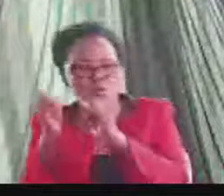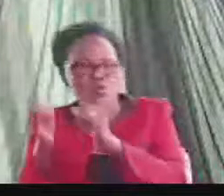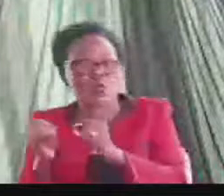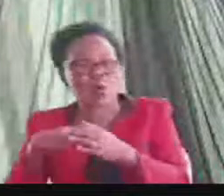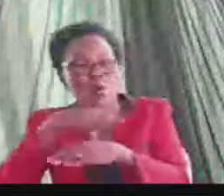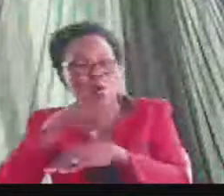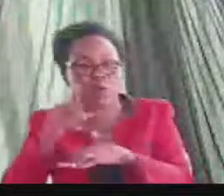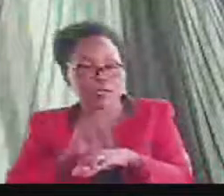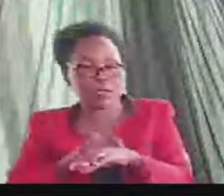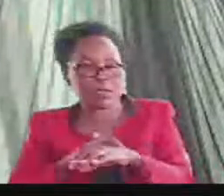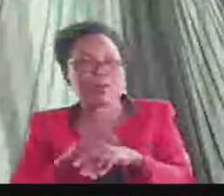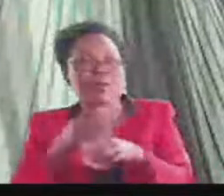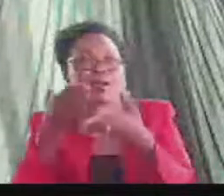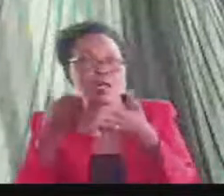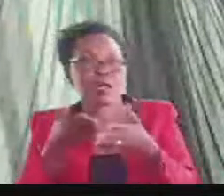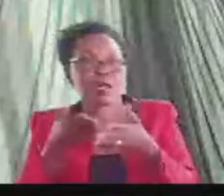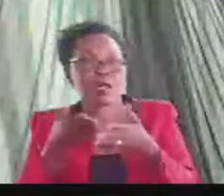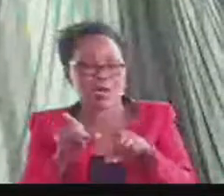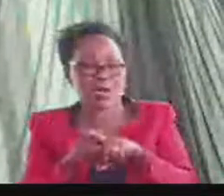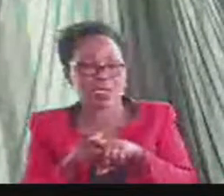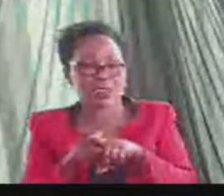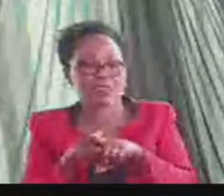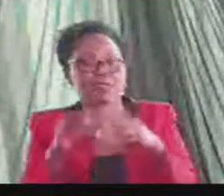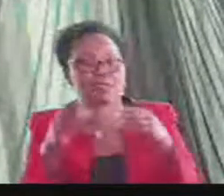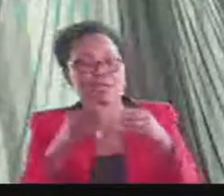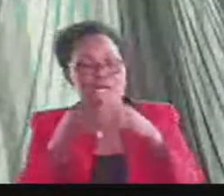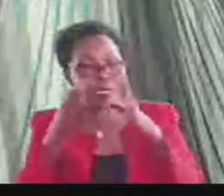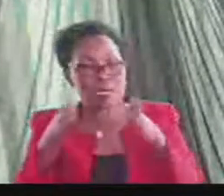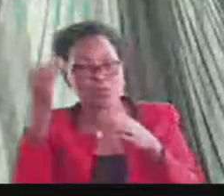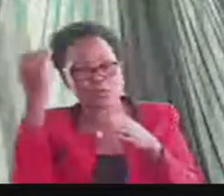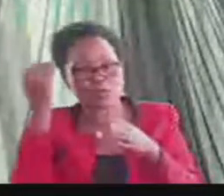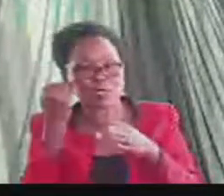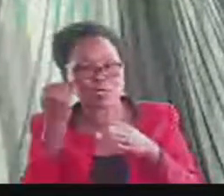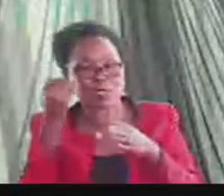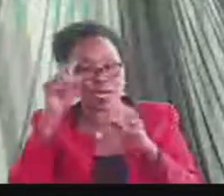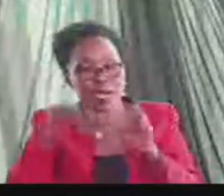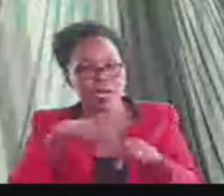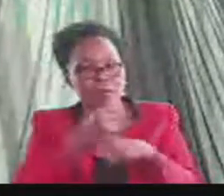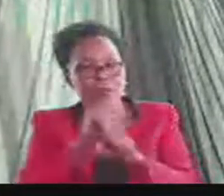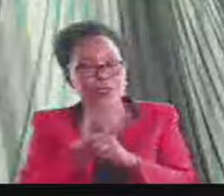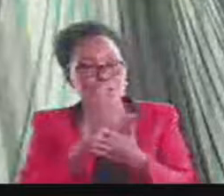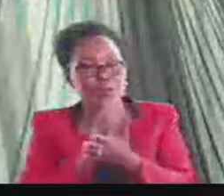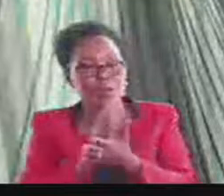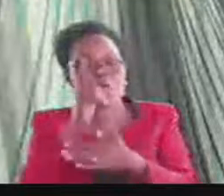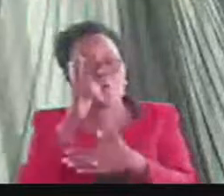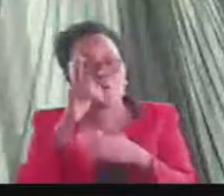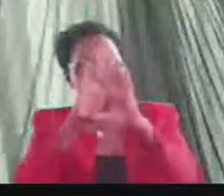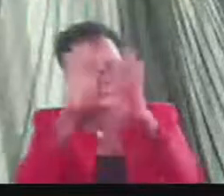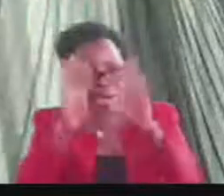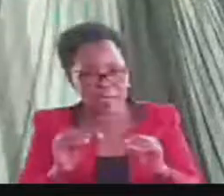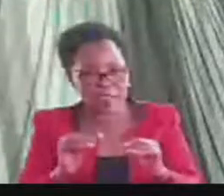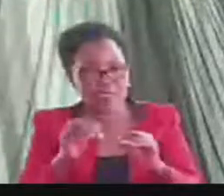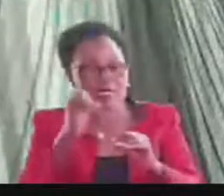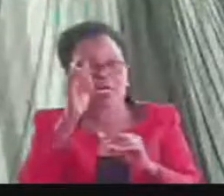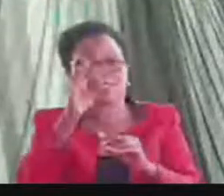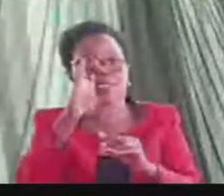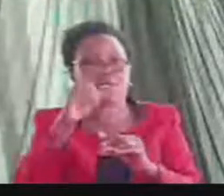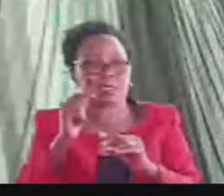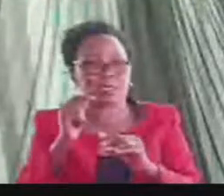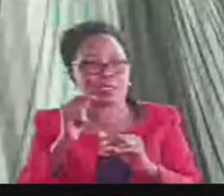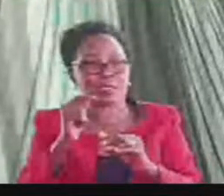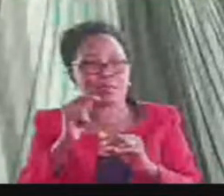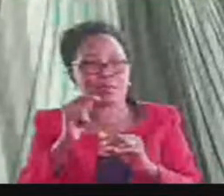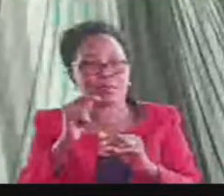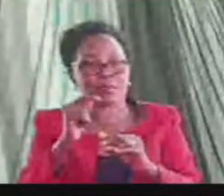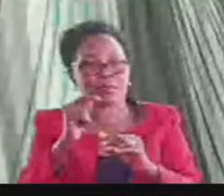the judiciary, maybe I will ensure that whatever is budgeted for ICT, because it's becoming an important